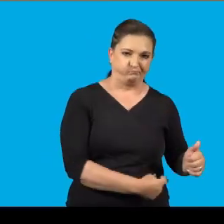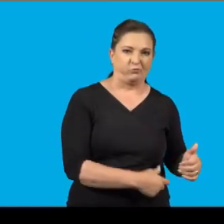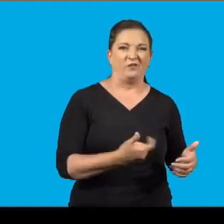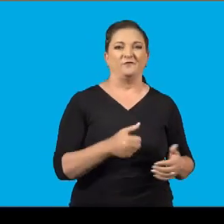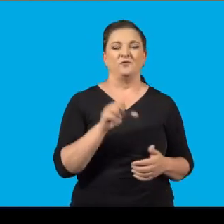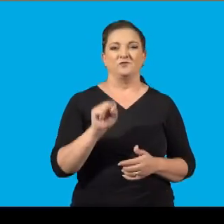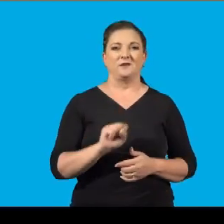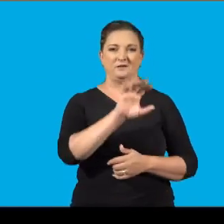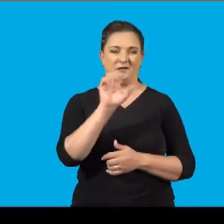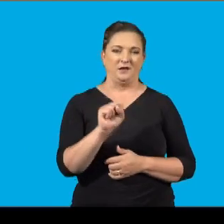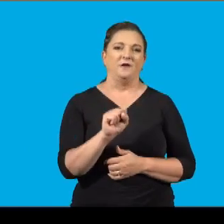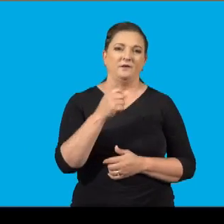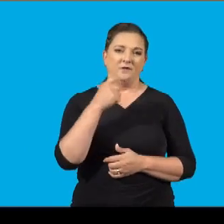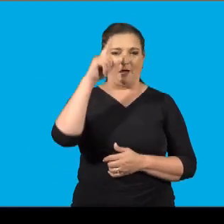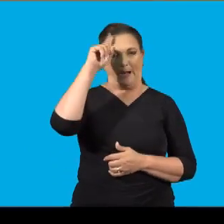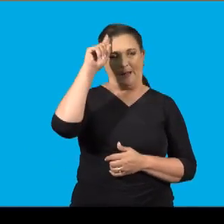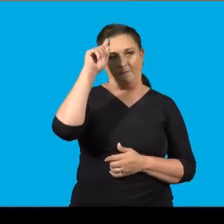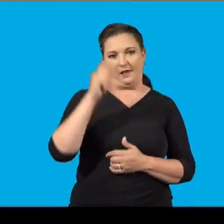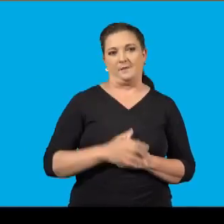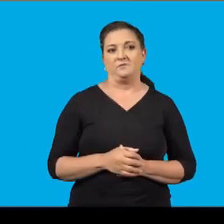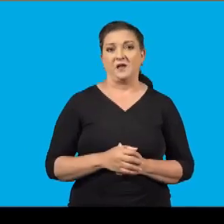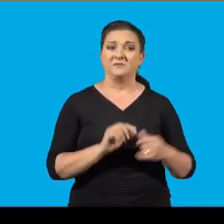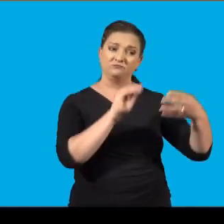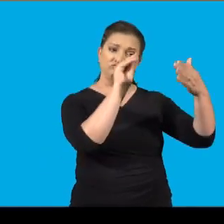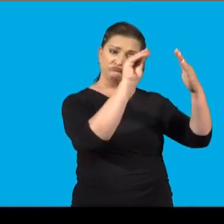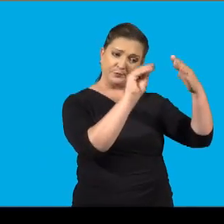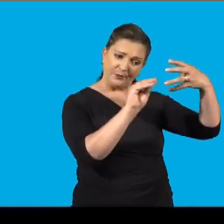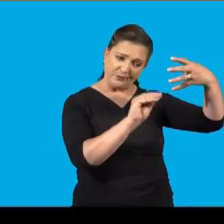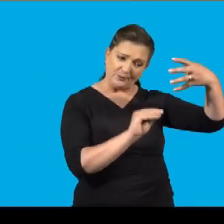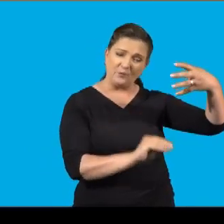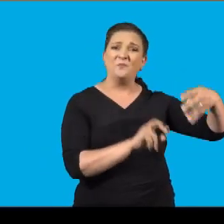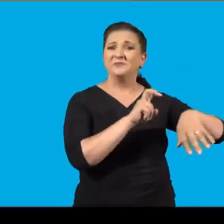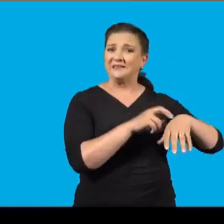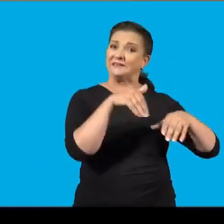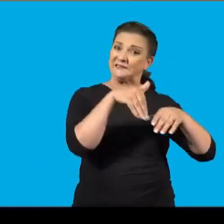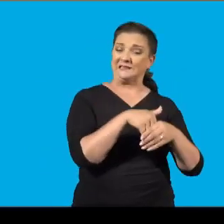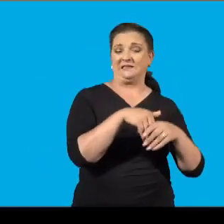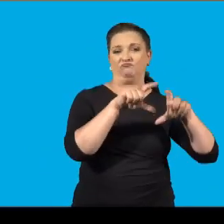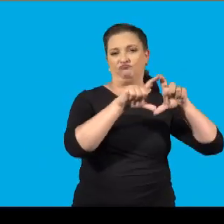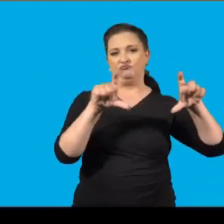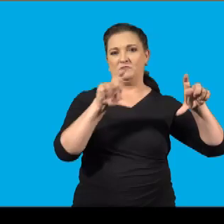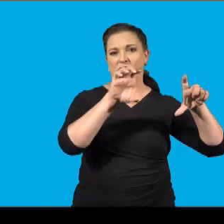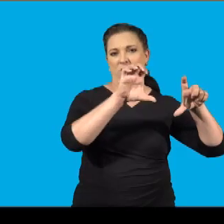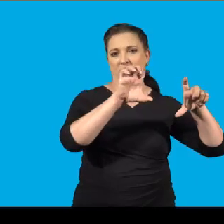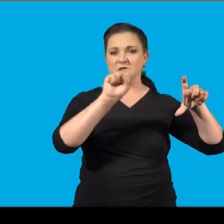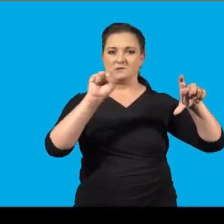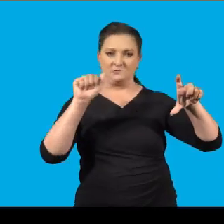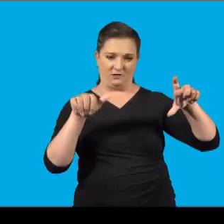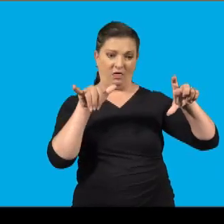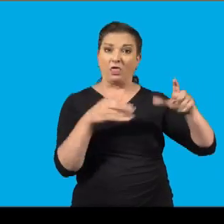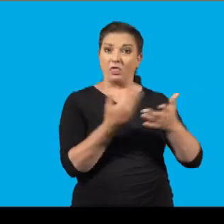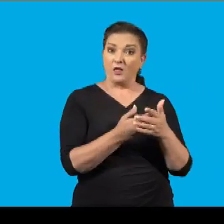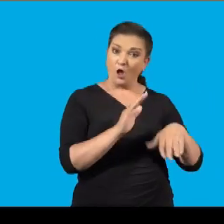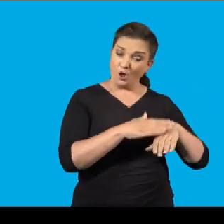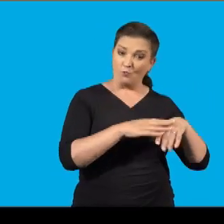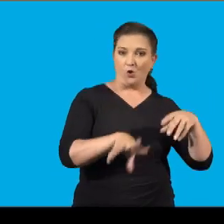South African president. So those are some of the points that you need to include in your essay. Remember, you can add